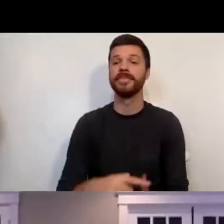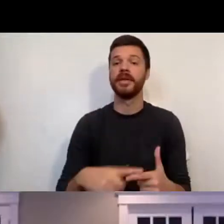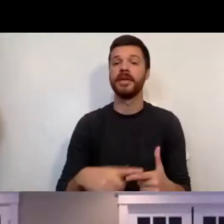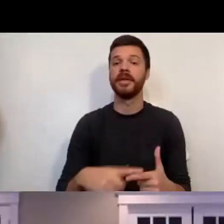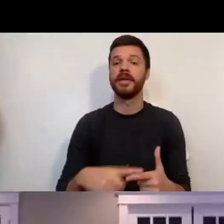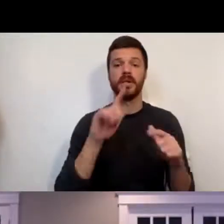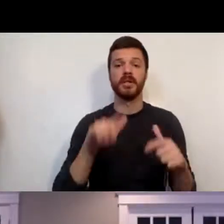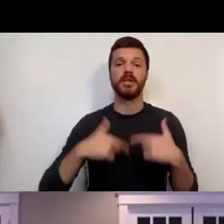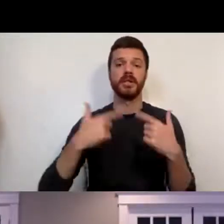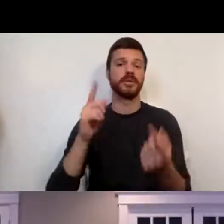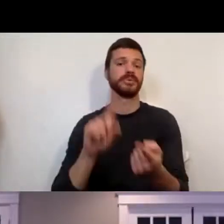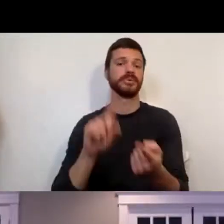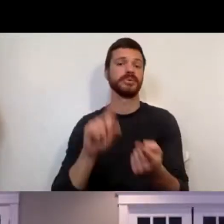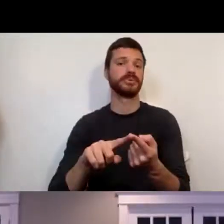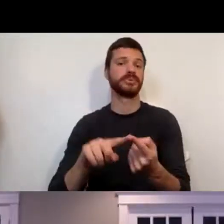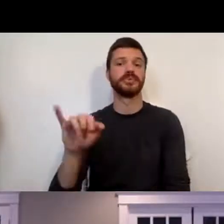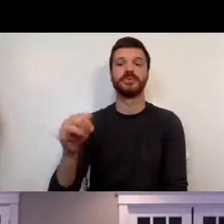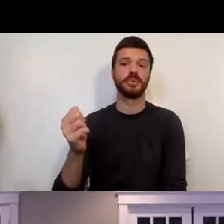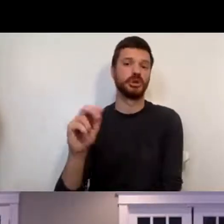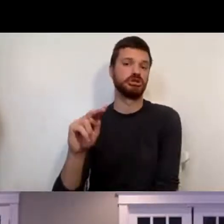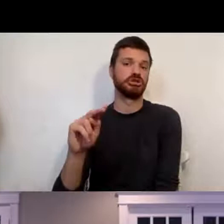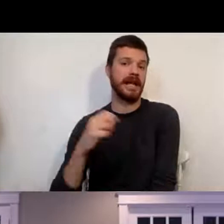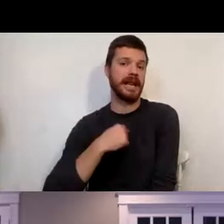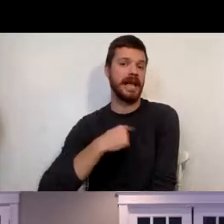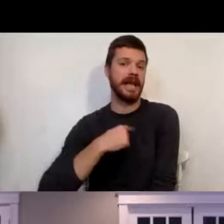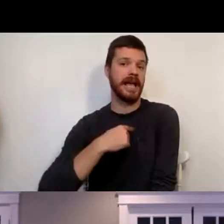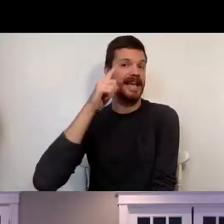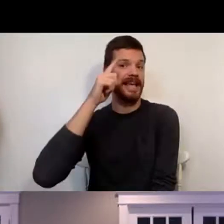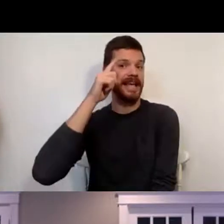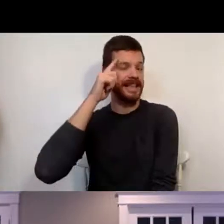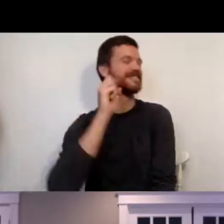to Jane, I think. That's right.